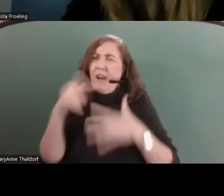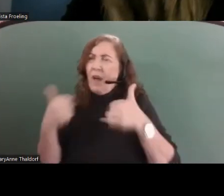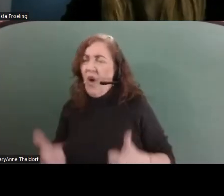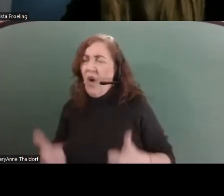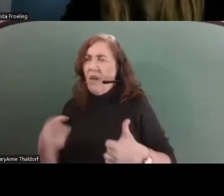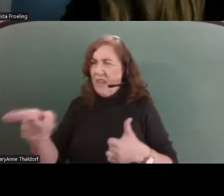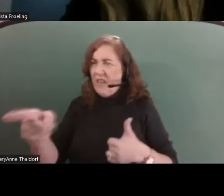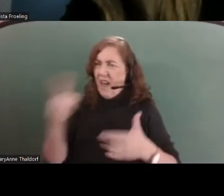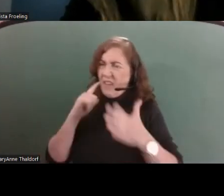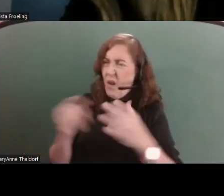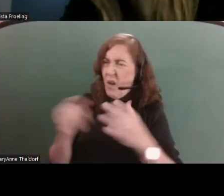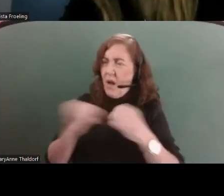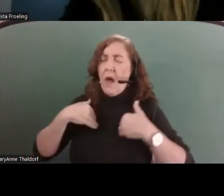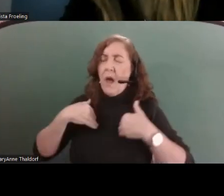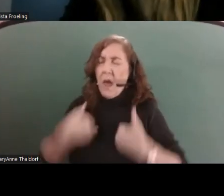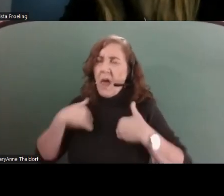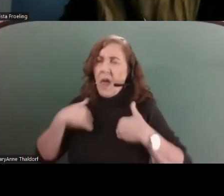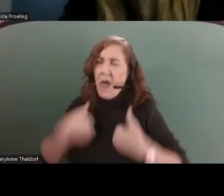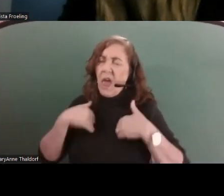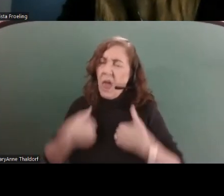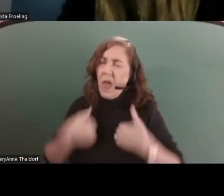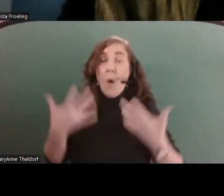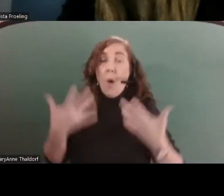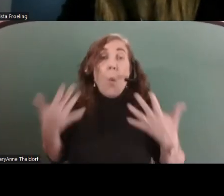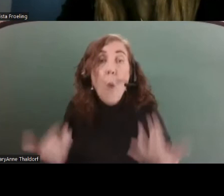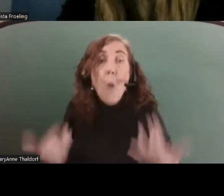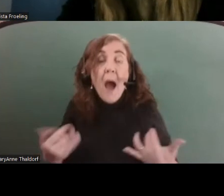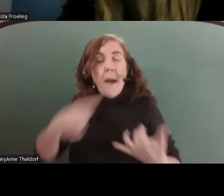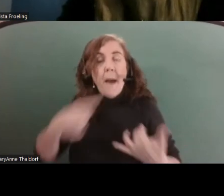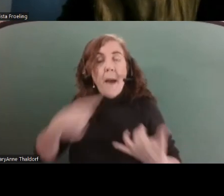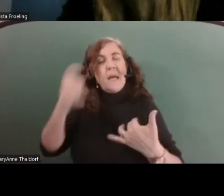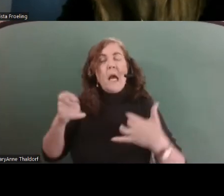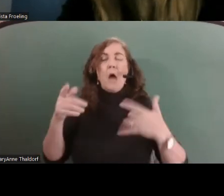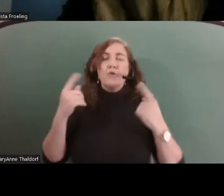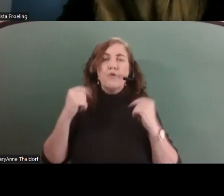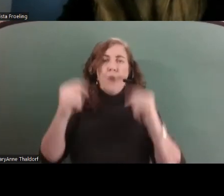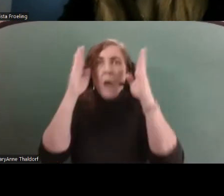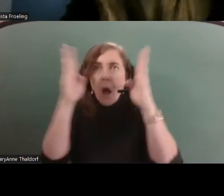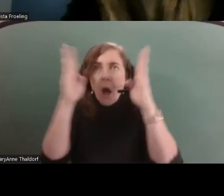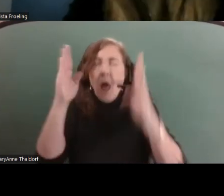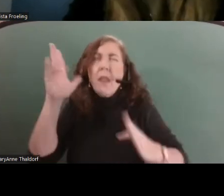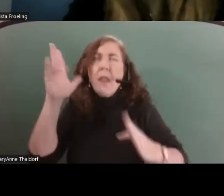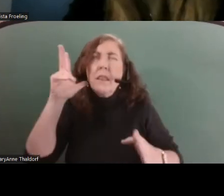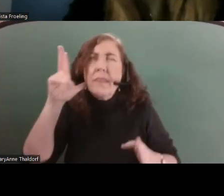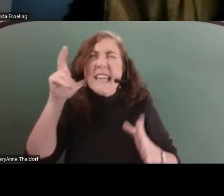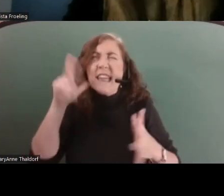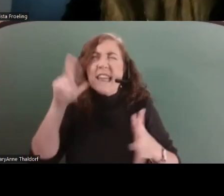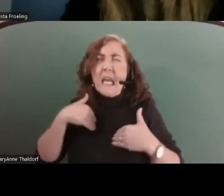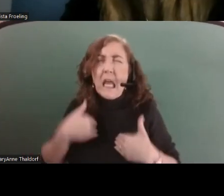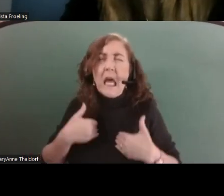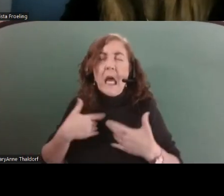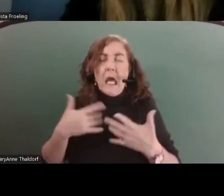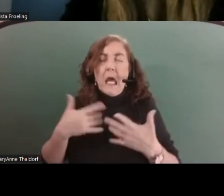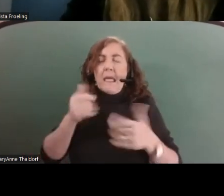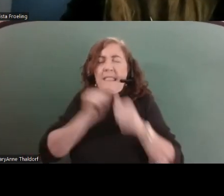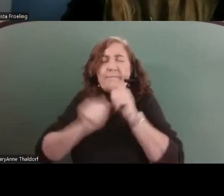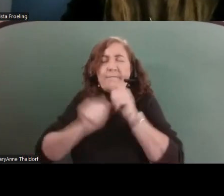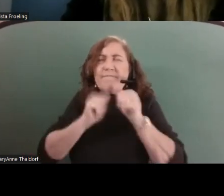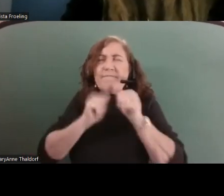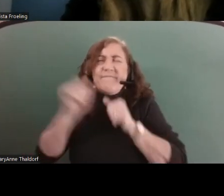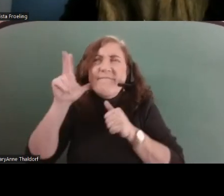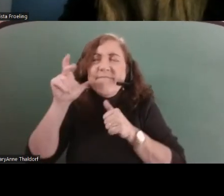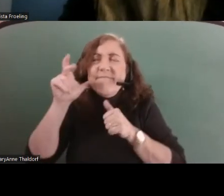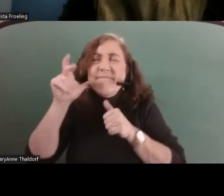tired because of trying to listen. Teachers have seen it in their classrooms. Parents